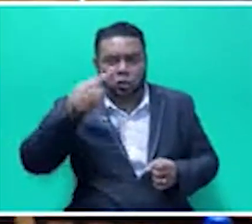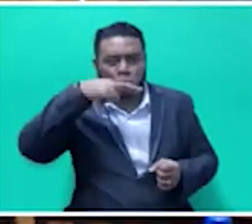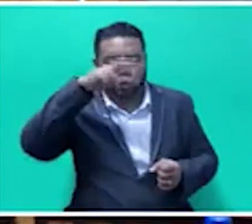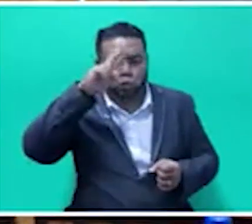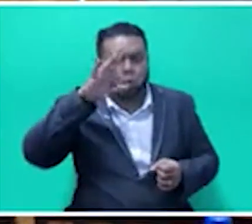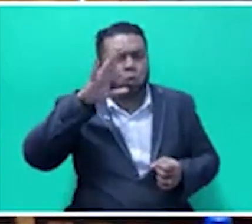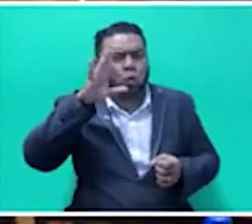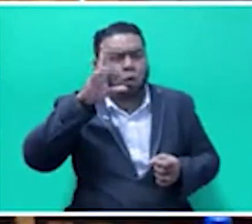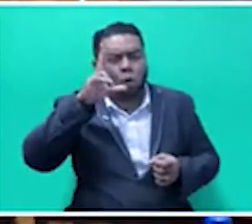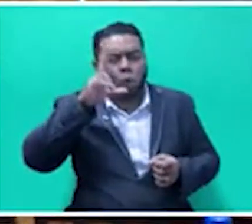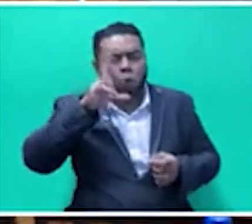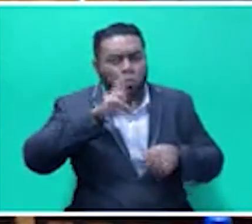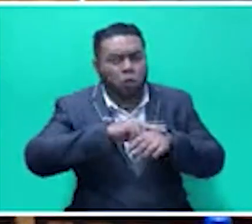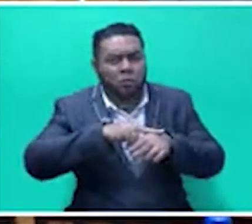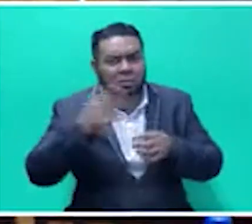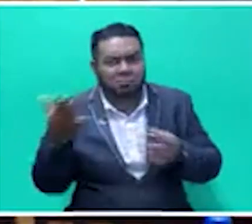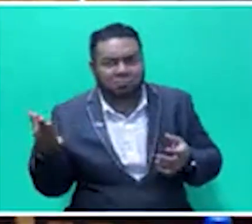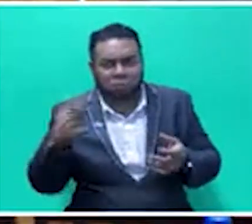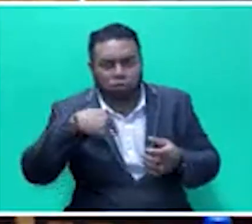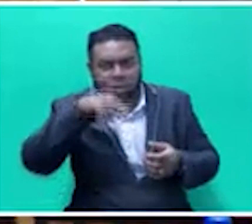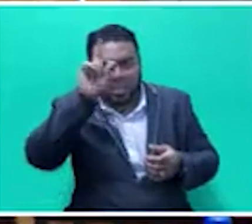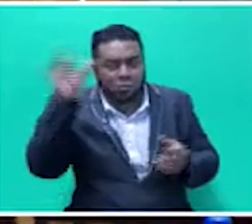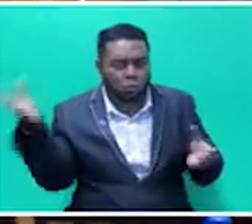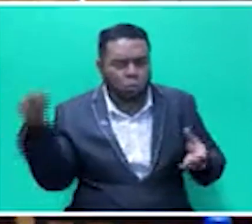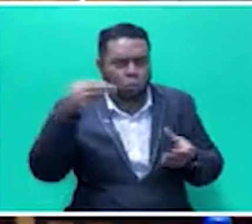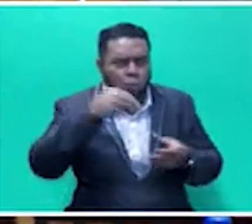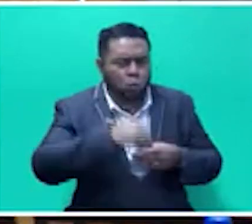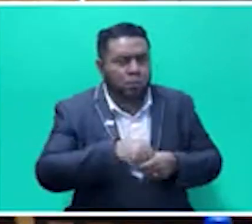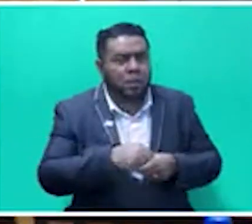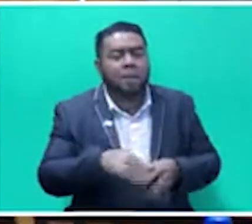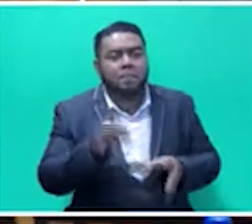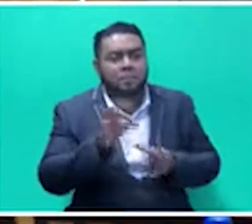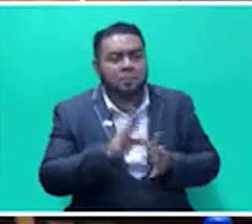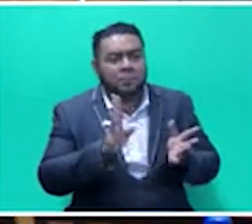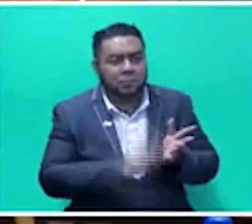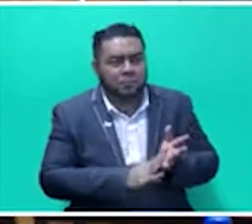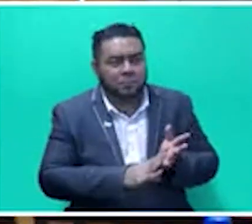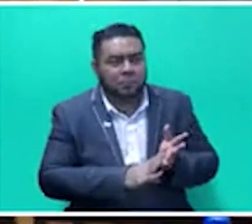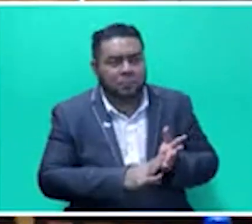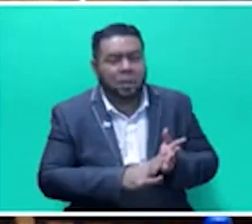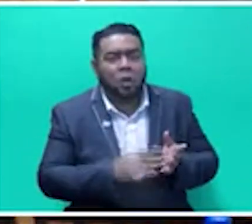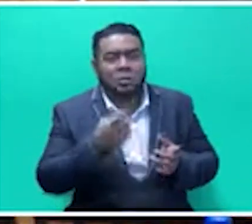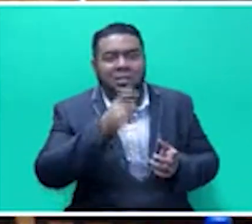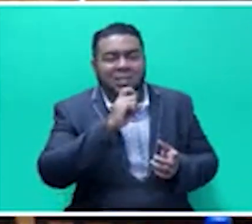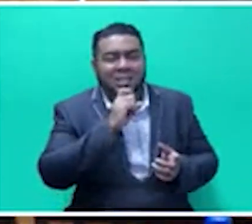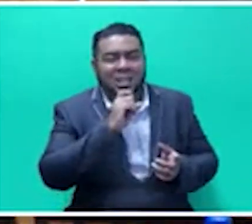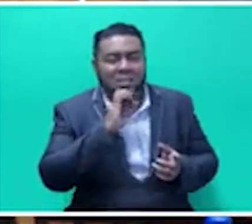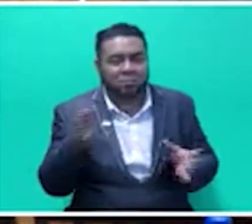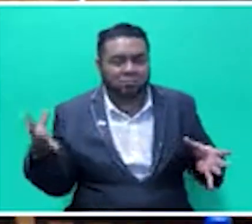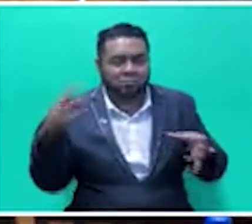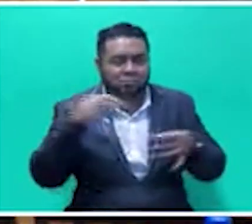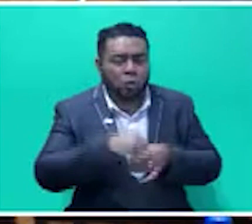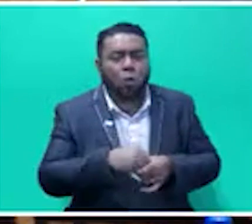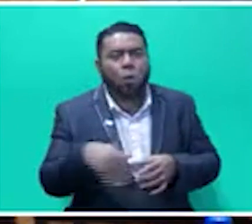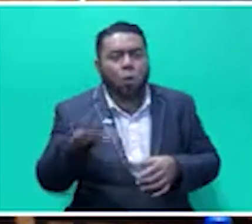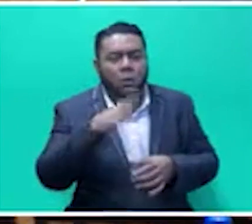Jaishankar. I also said that last night the Honorable Prime Minister hosted a dinner for all